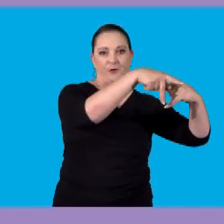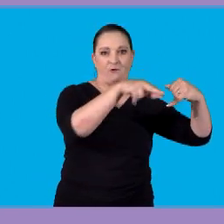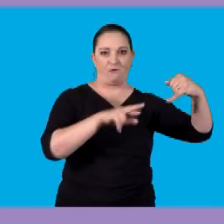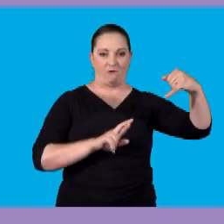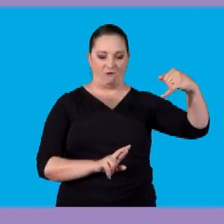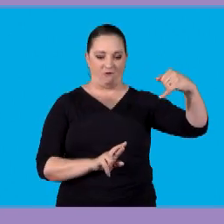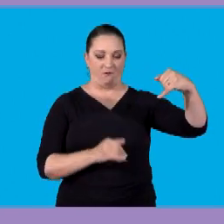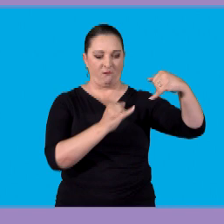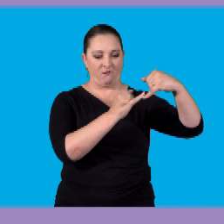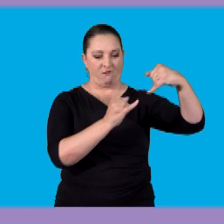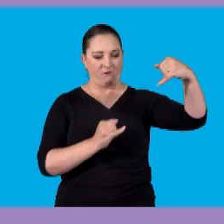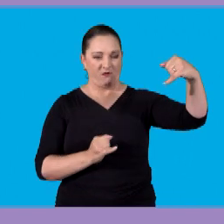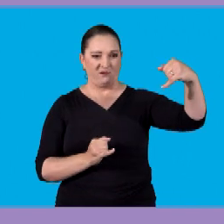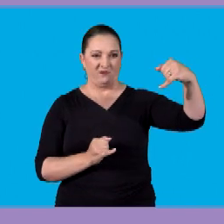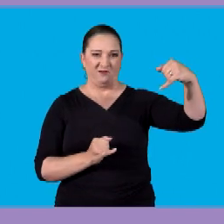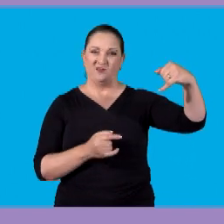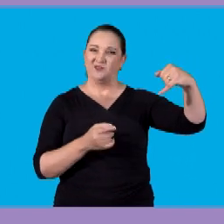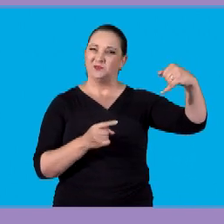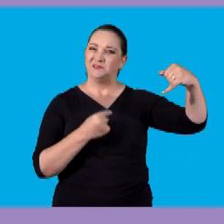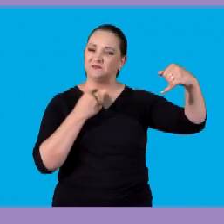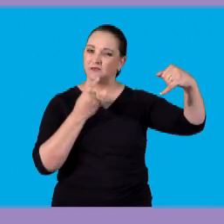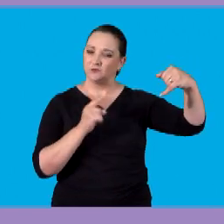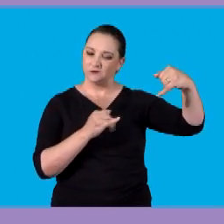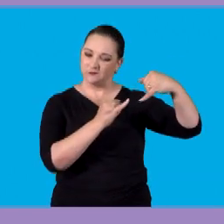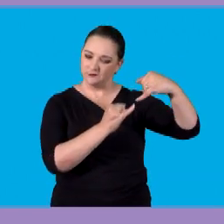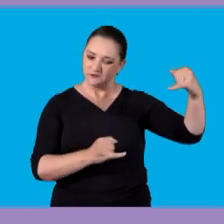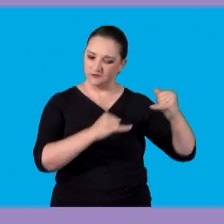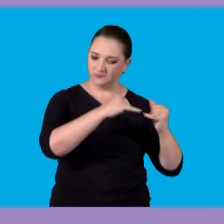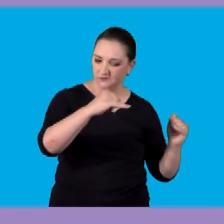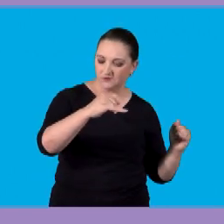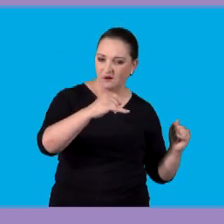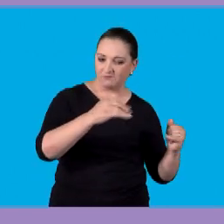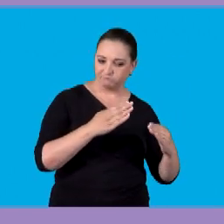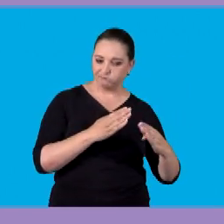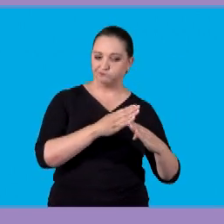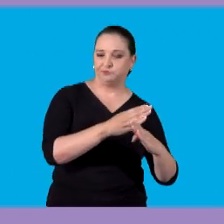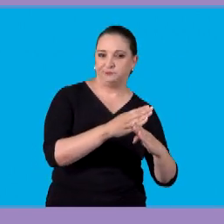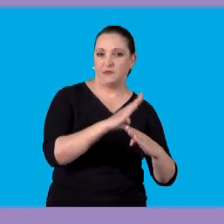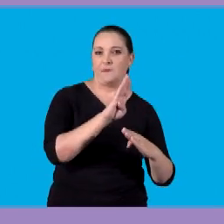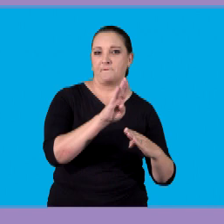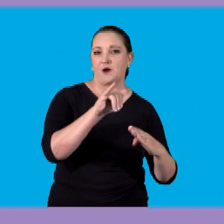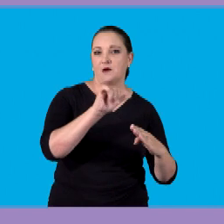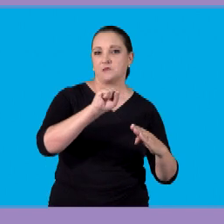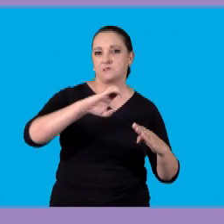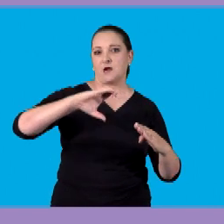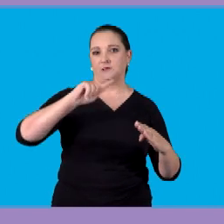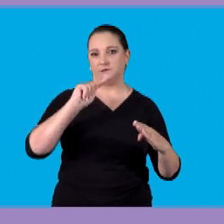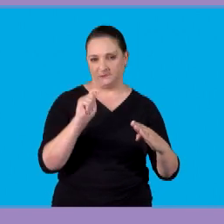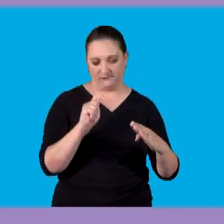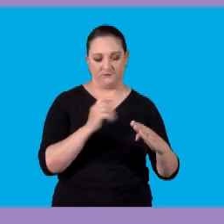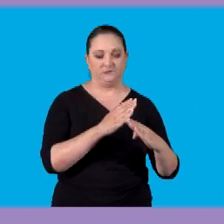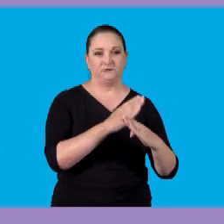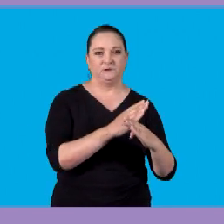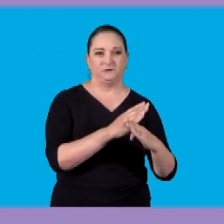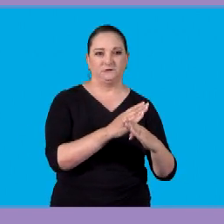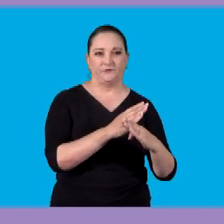diagonal there, PR. So what do we know about those diagonals? Well, we know that they bisect each other. So if they